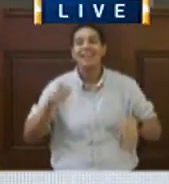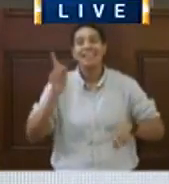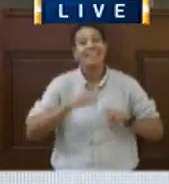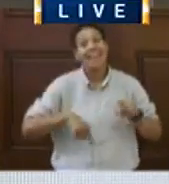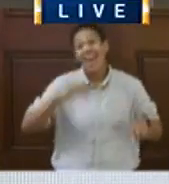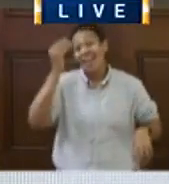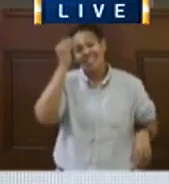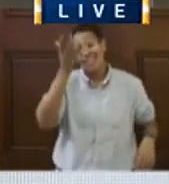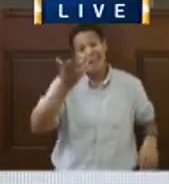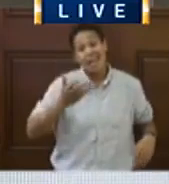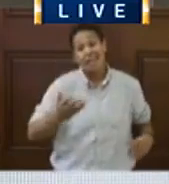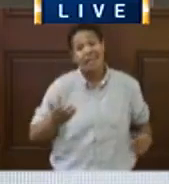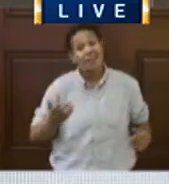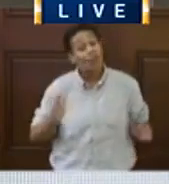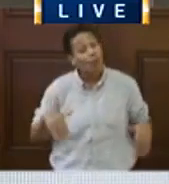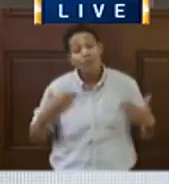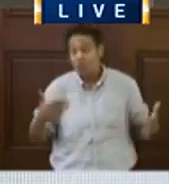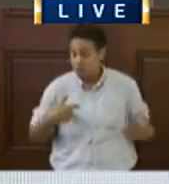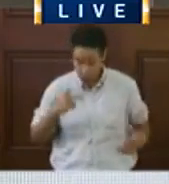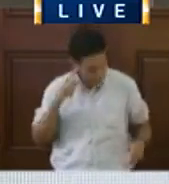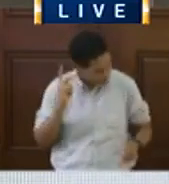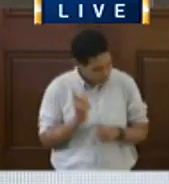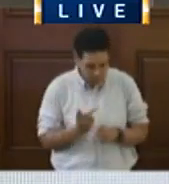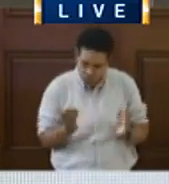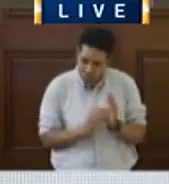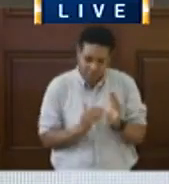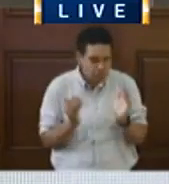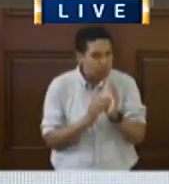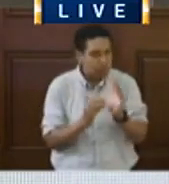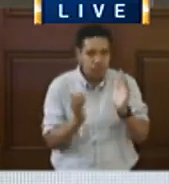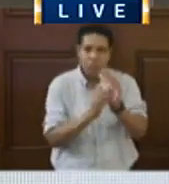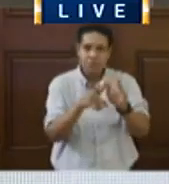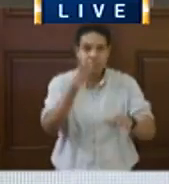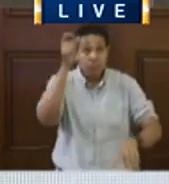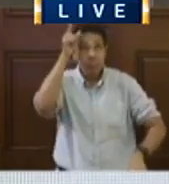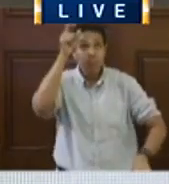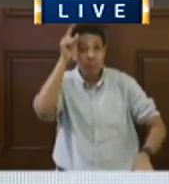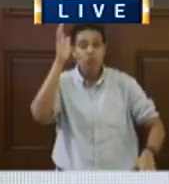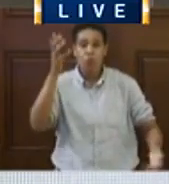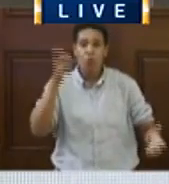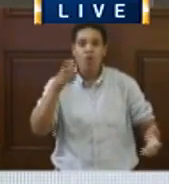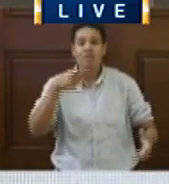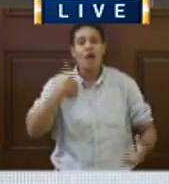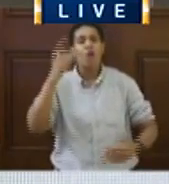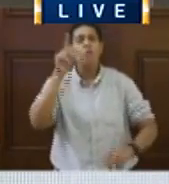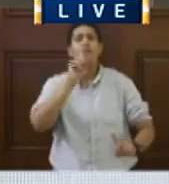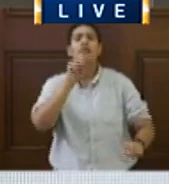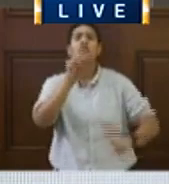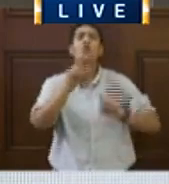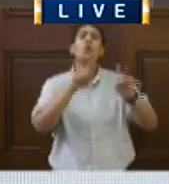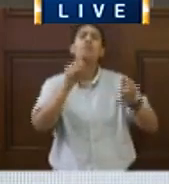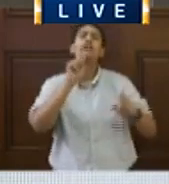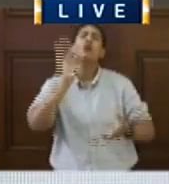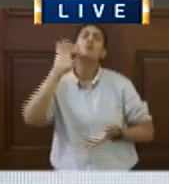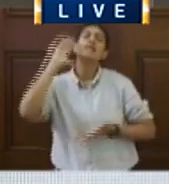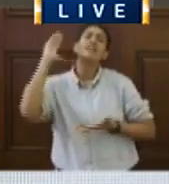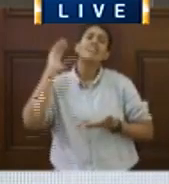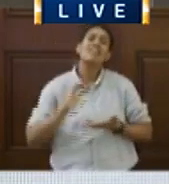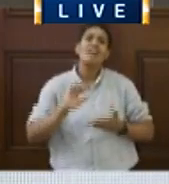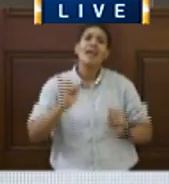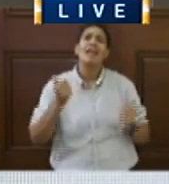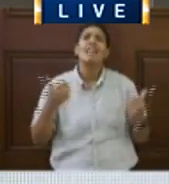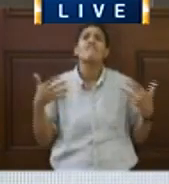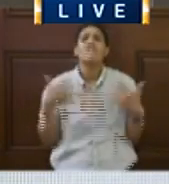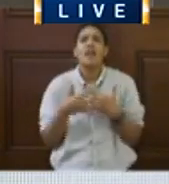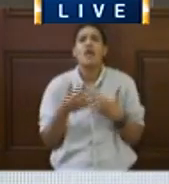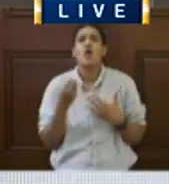too many times, and I will keep saying it. But I hope that we have answered some of your questions and would have alleviated any fear or